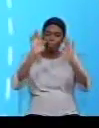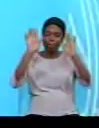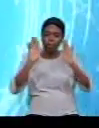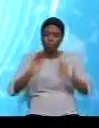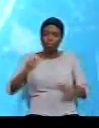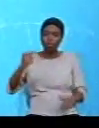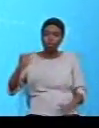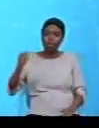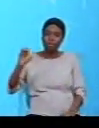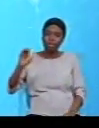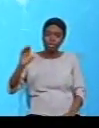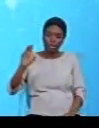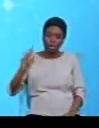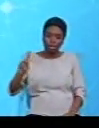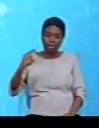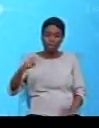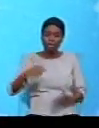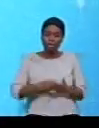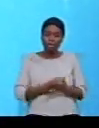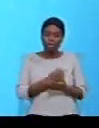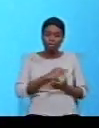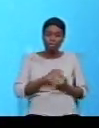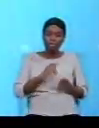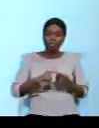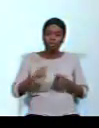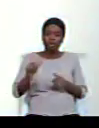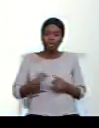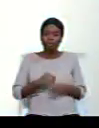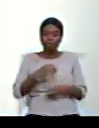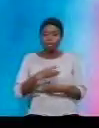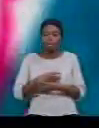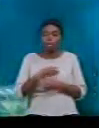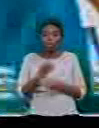GCK, the gospel to every creature.